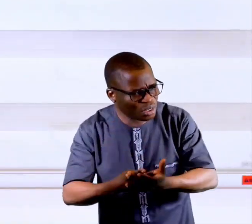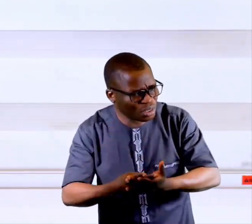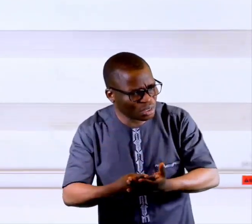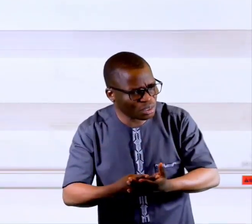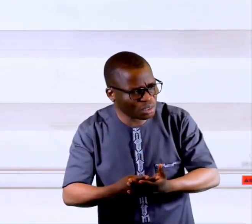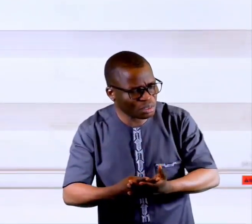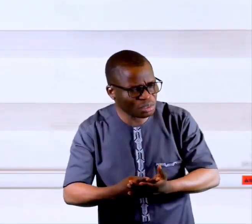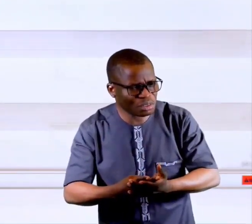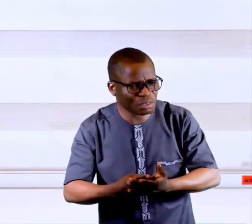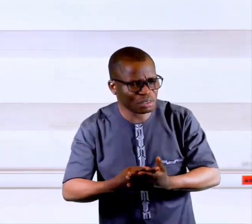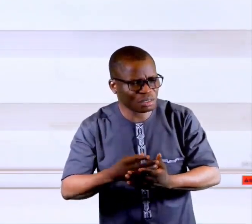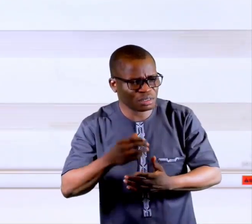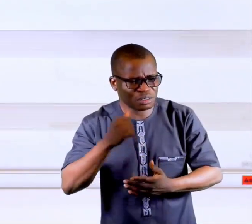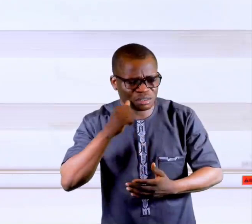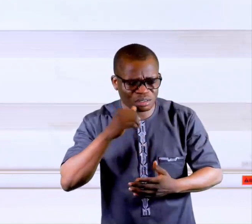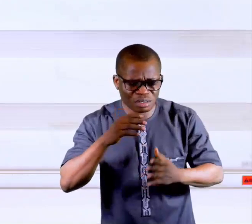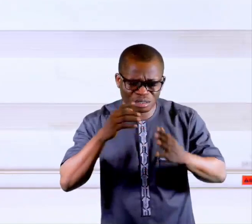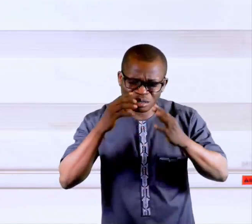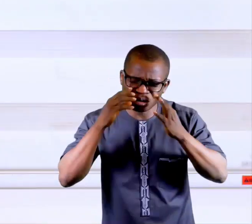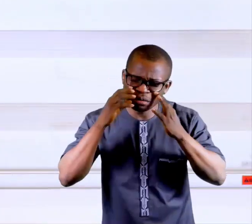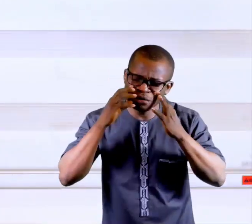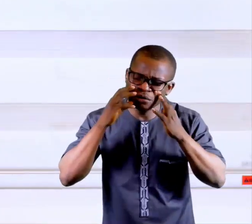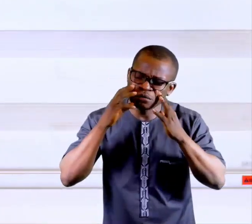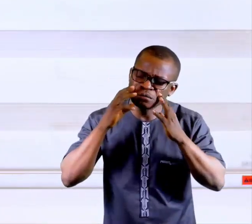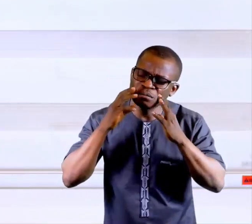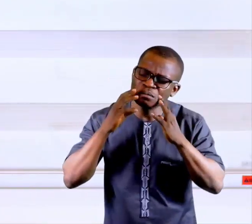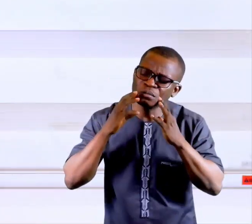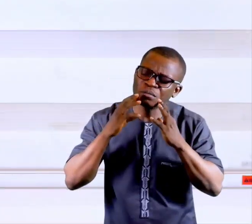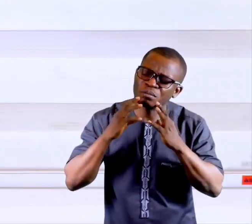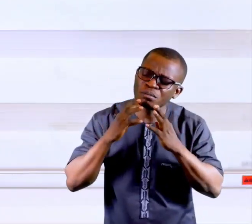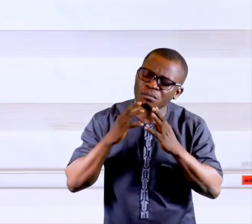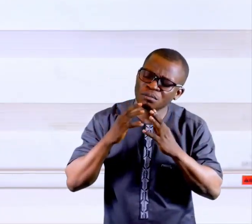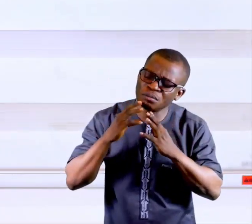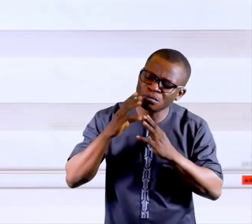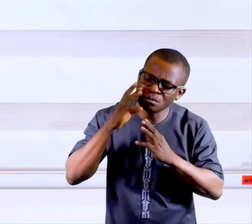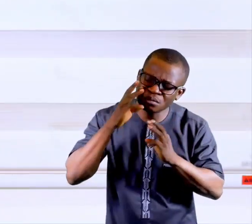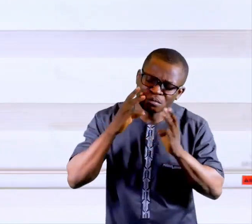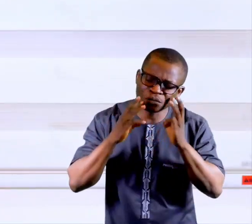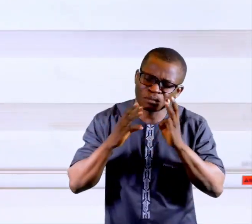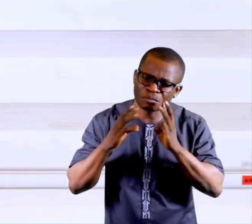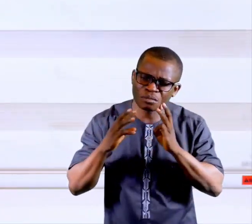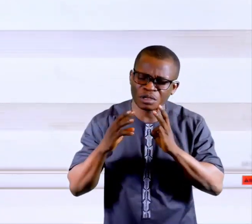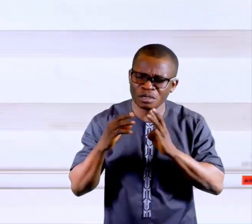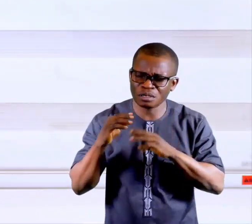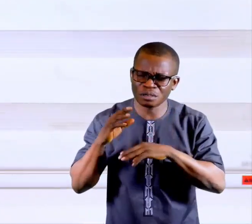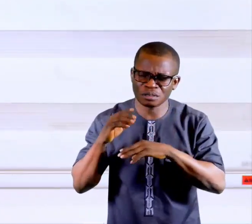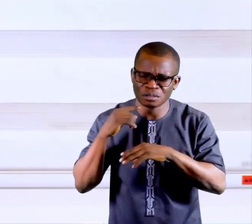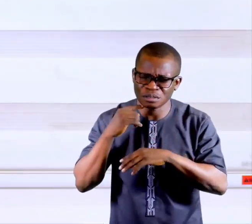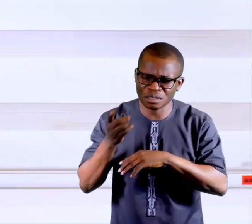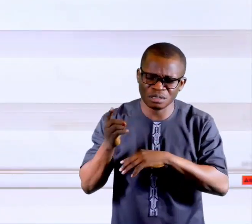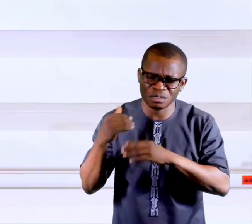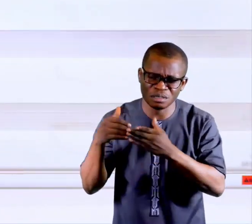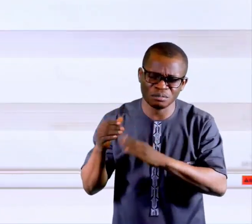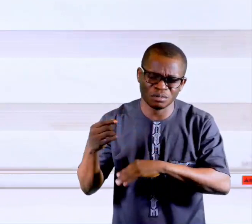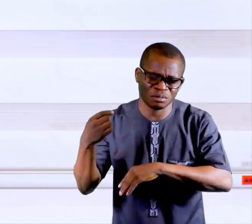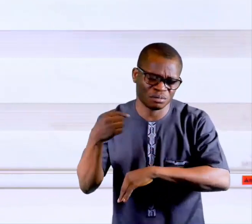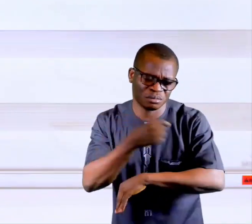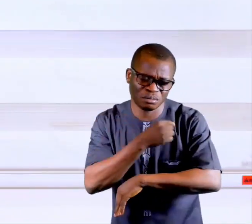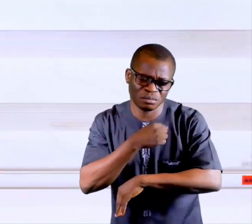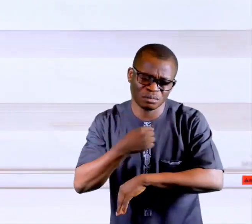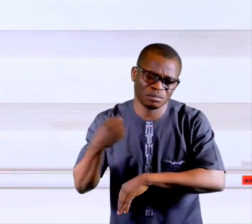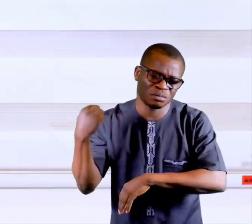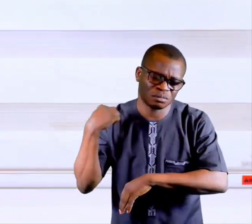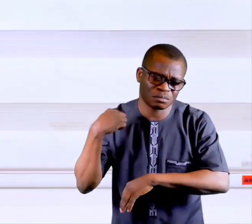bucket?" Tears were streaming down this little girl's face, and she pointed to her back. It was when the